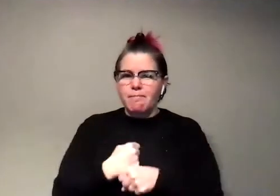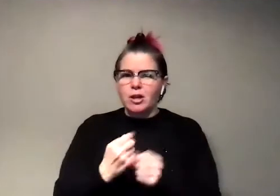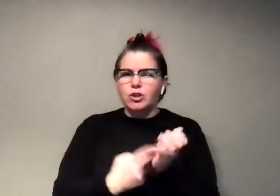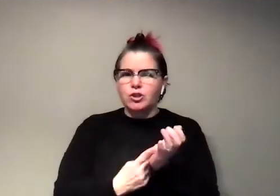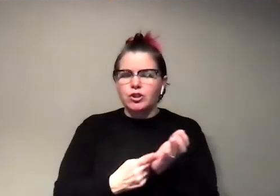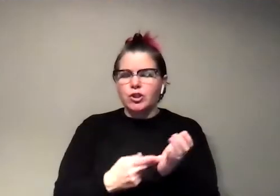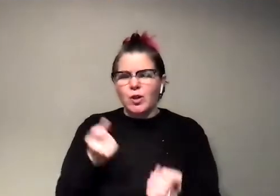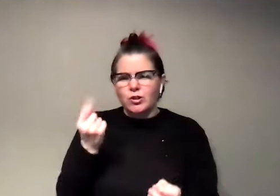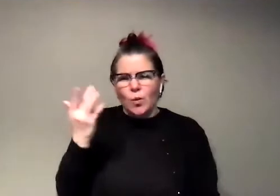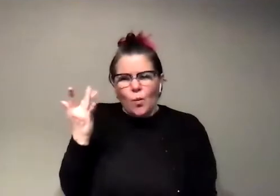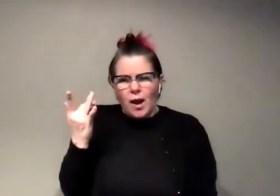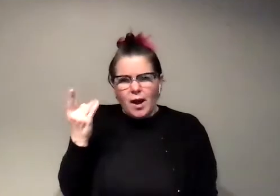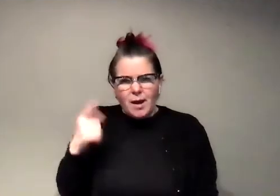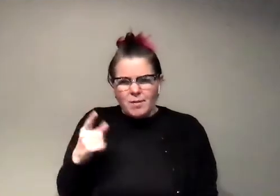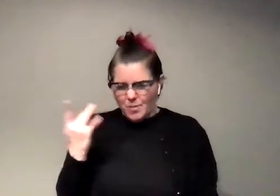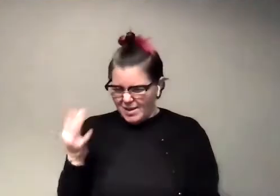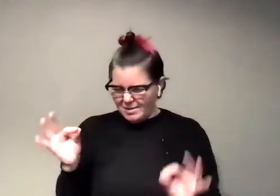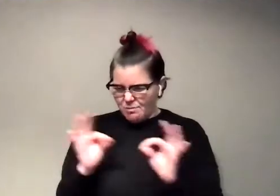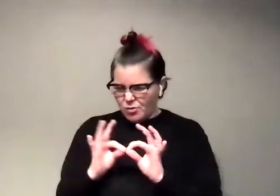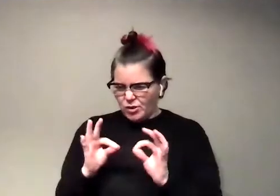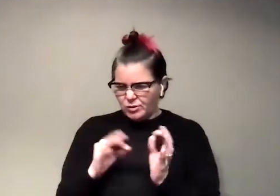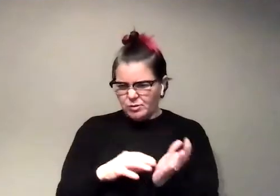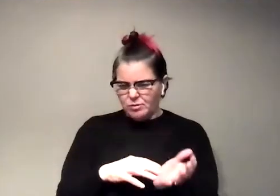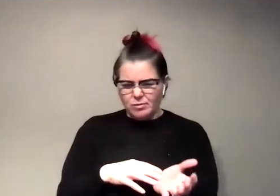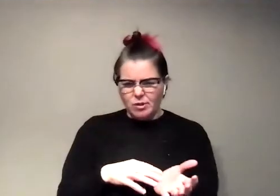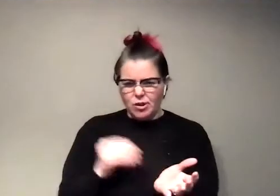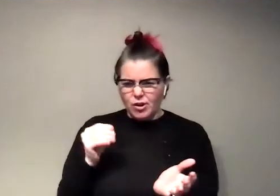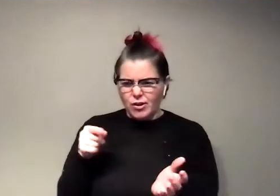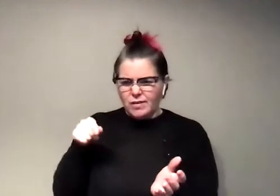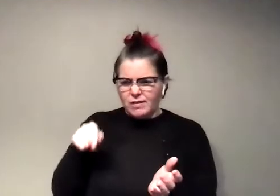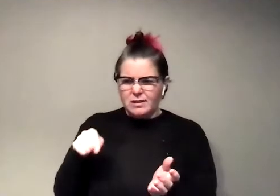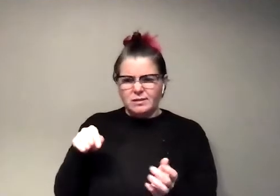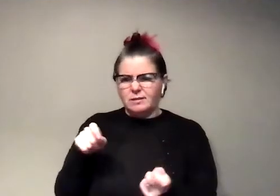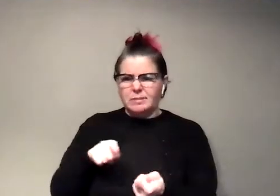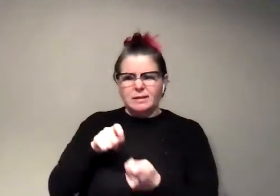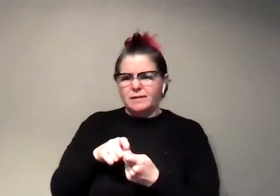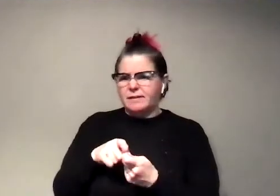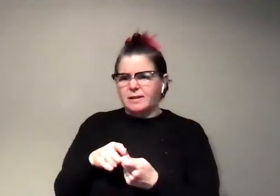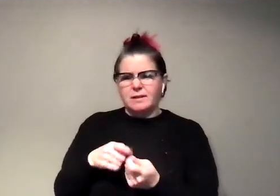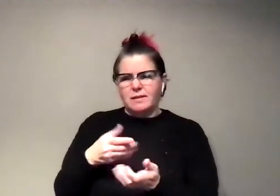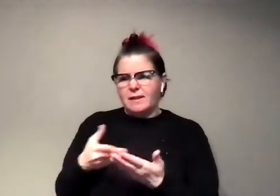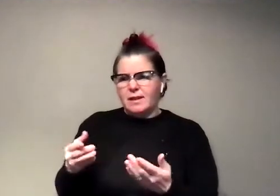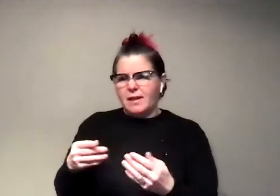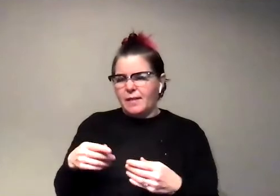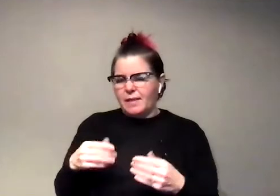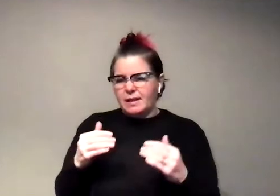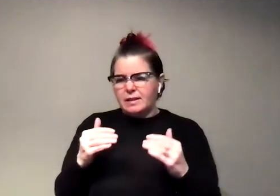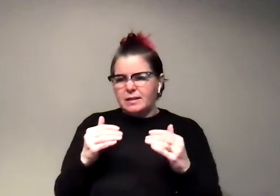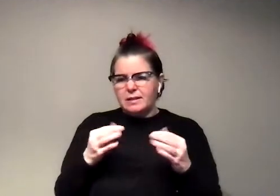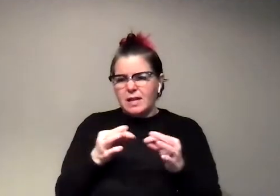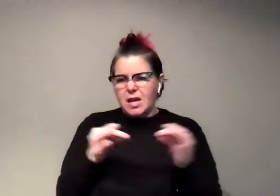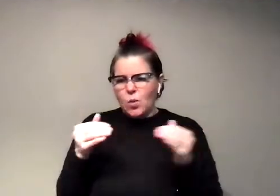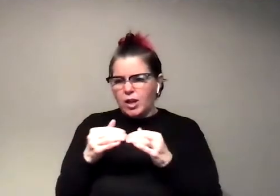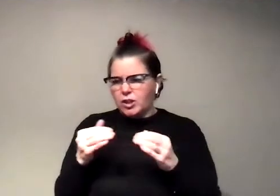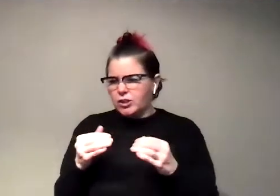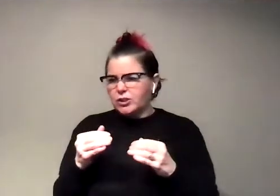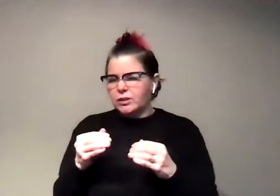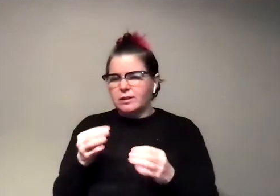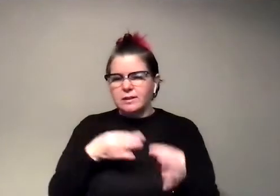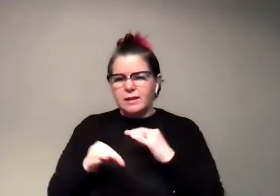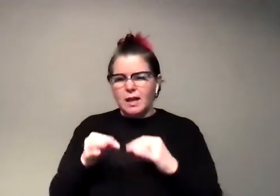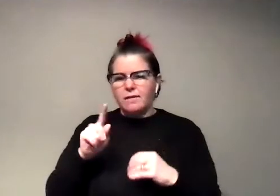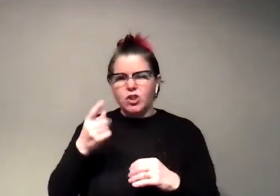worked. Like, why is it important to like learn this like equation as like opposed to just learn it because you're